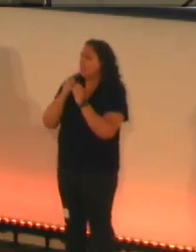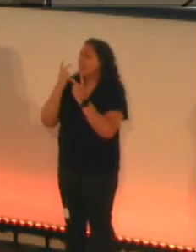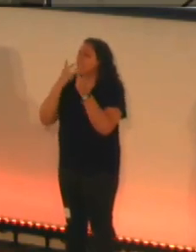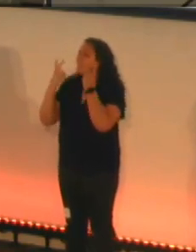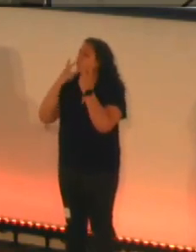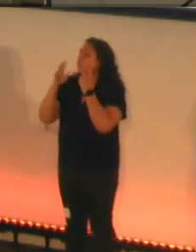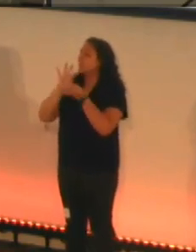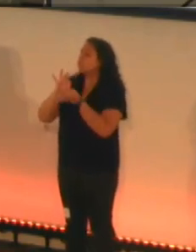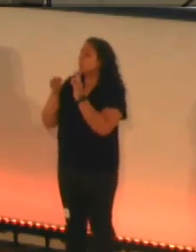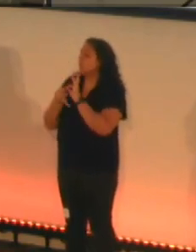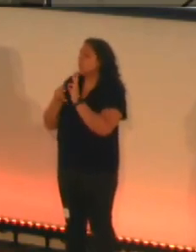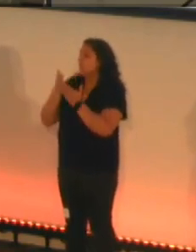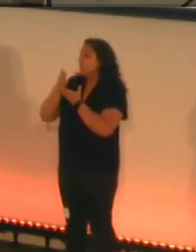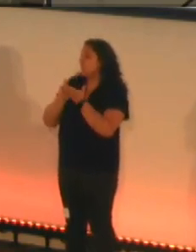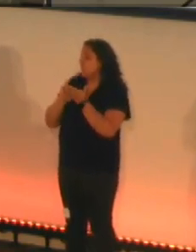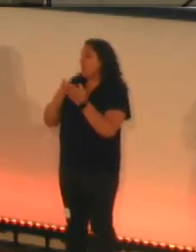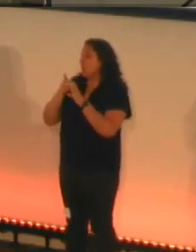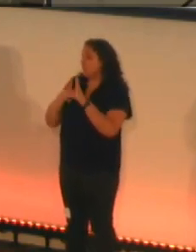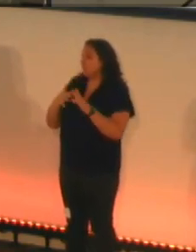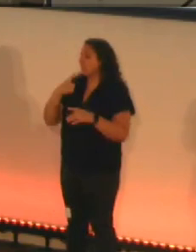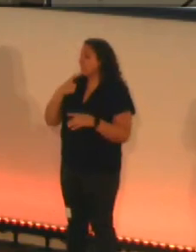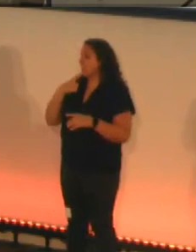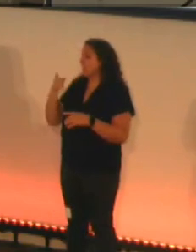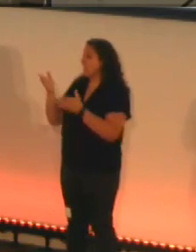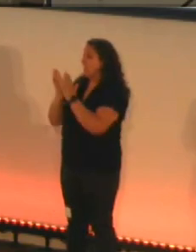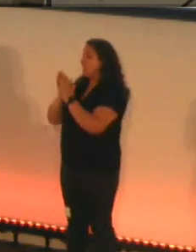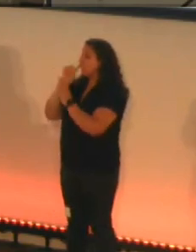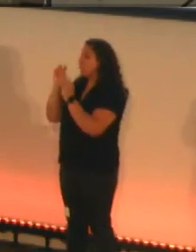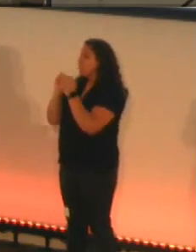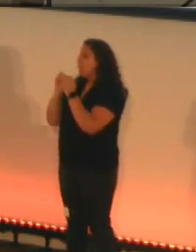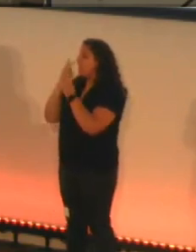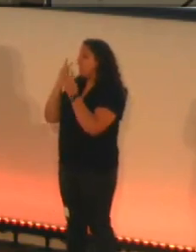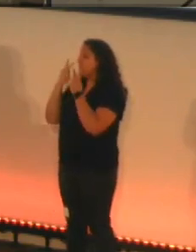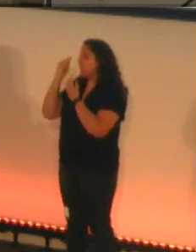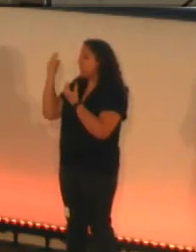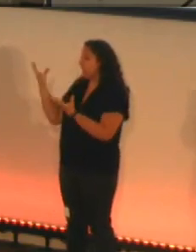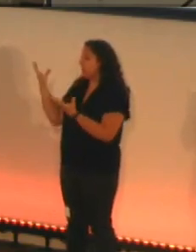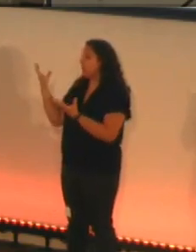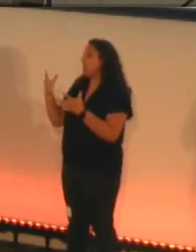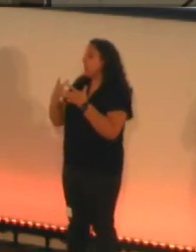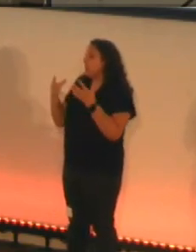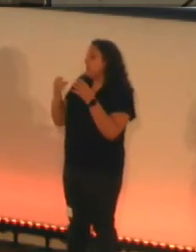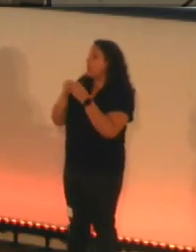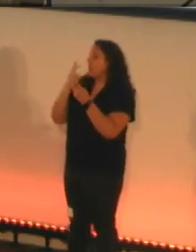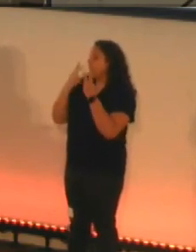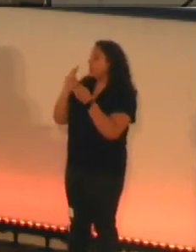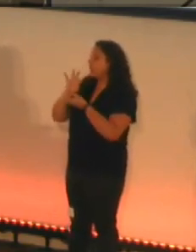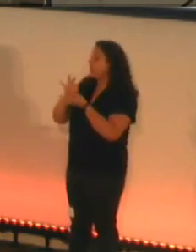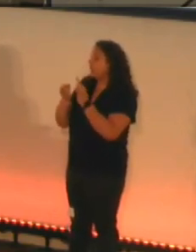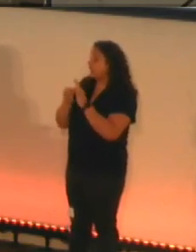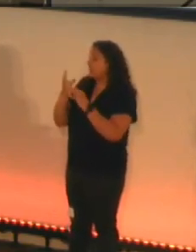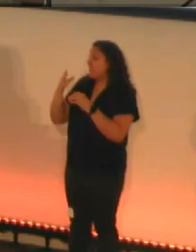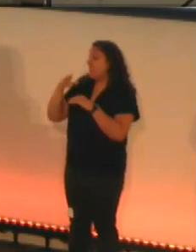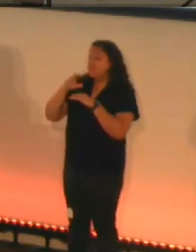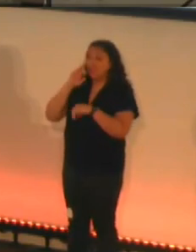interpretation. Some of our participants mentioned that they asked this guide for a lot more like visual information, and it did a lot more visual interpreting work than they would have normally asked for a